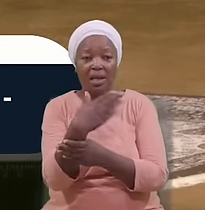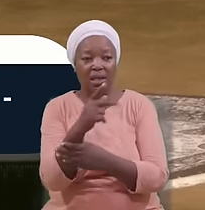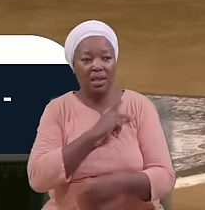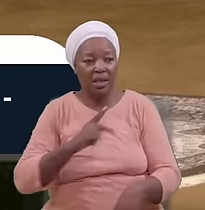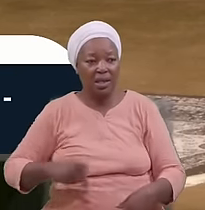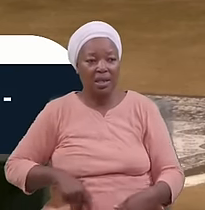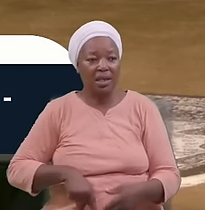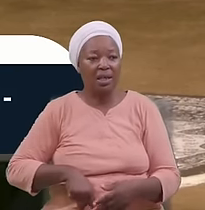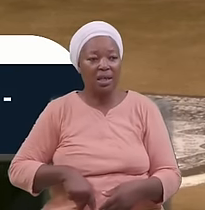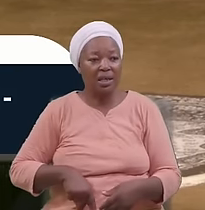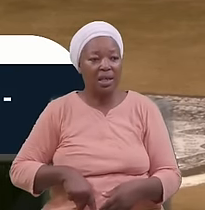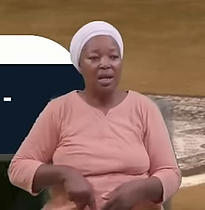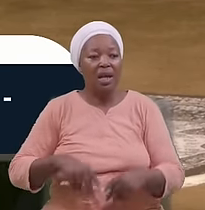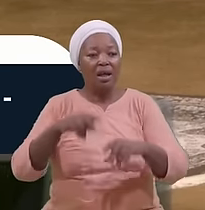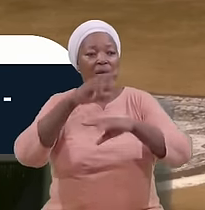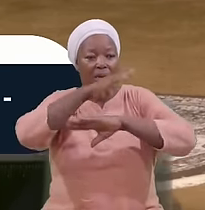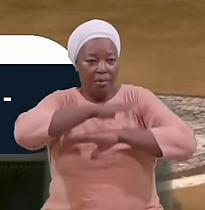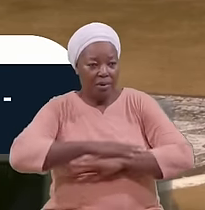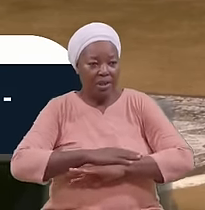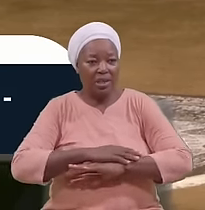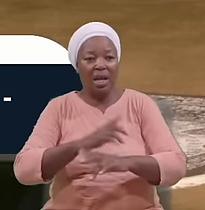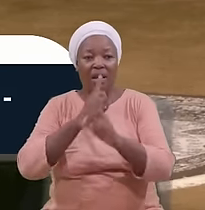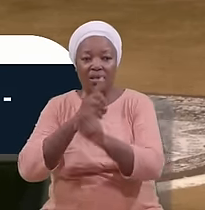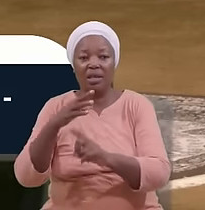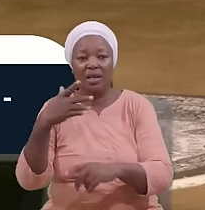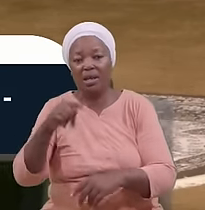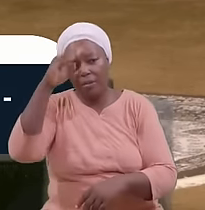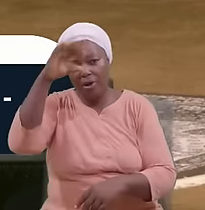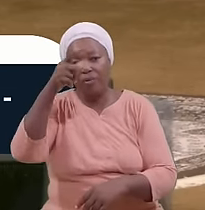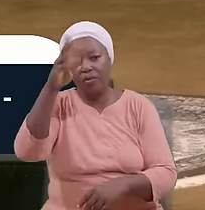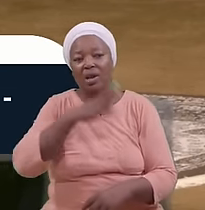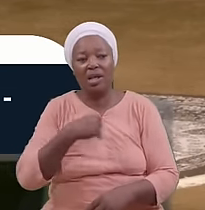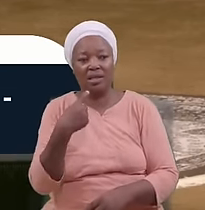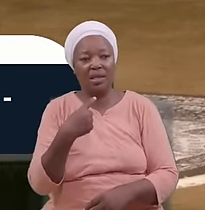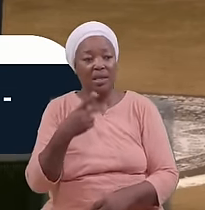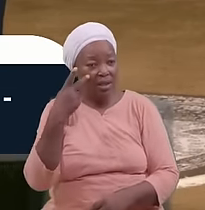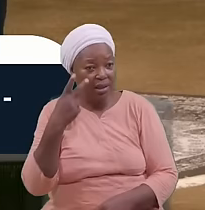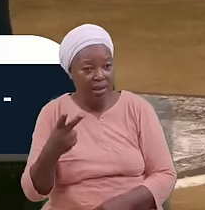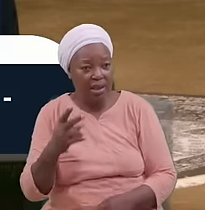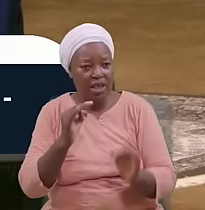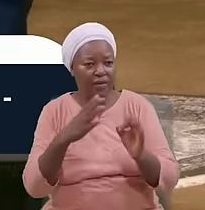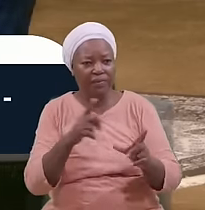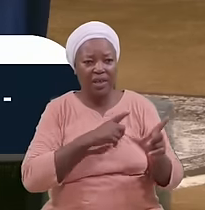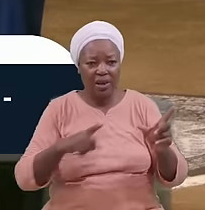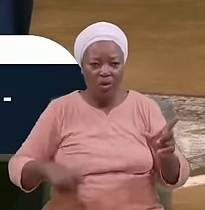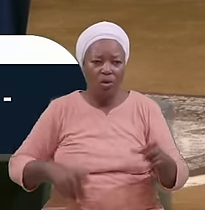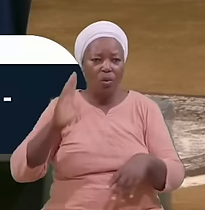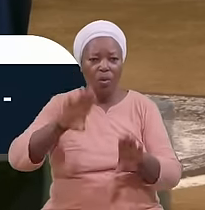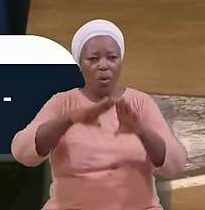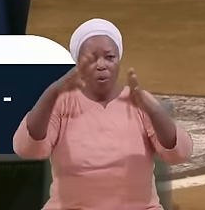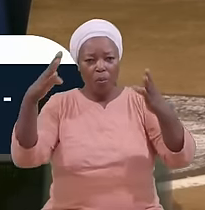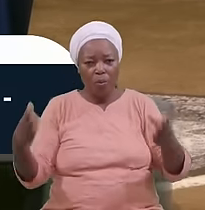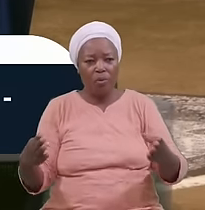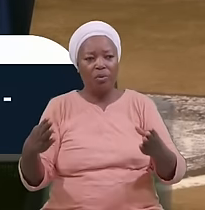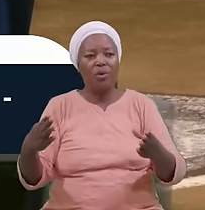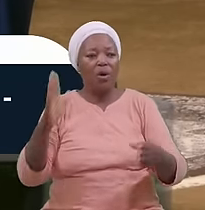said, the man of God, and said, behold, if the Lord would open,